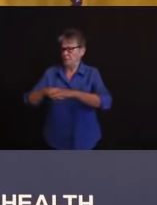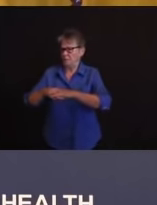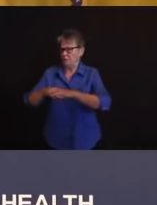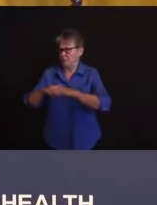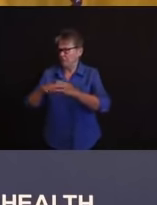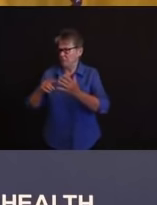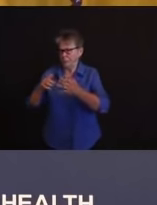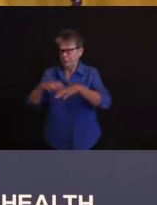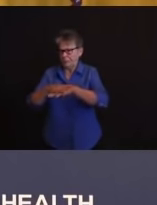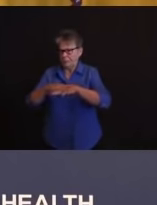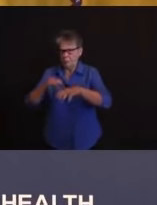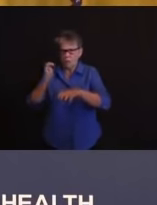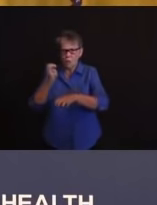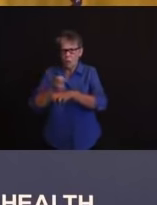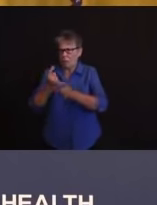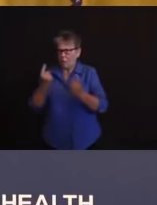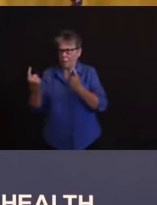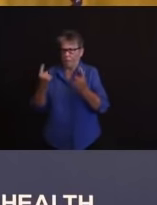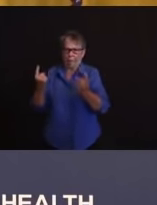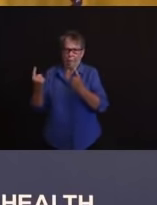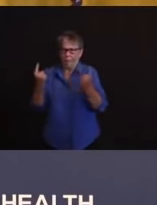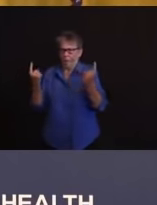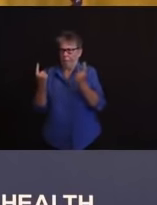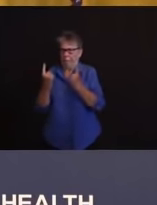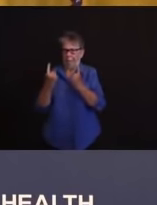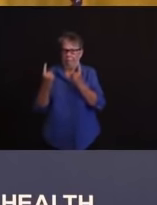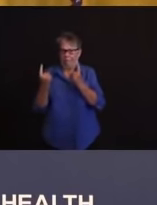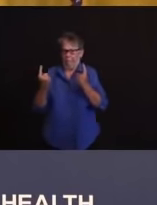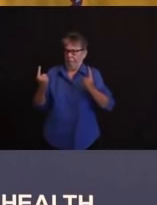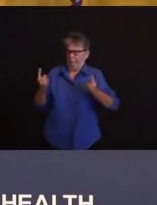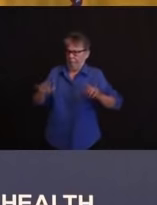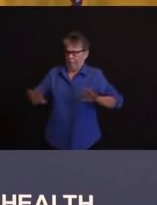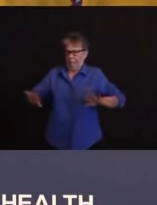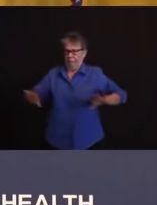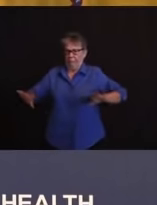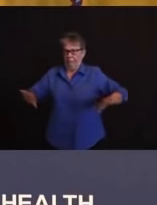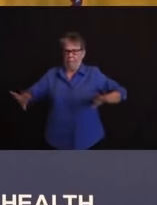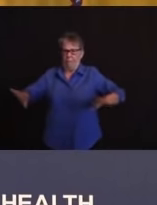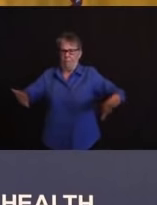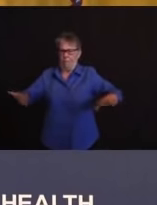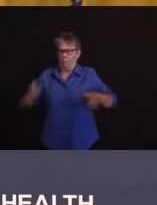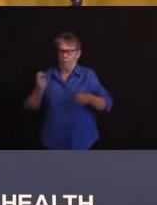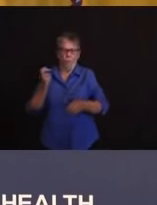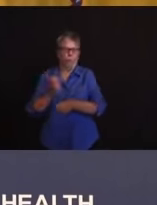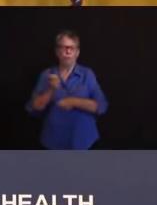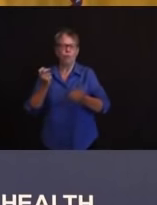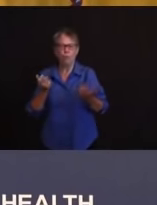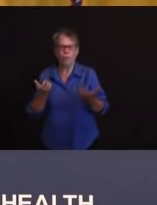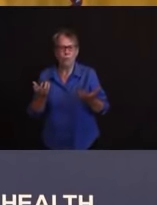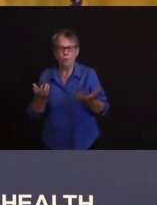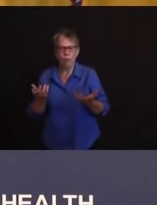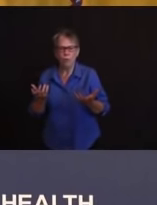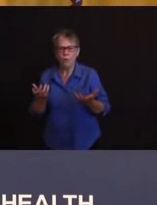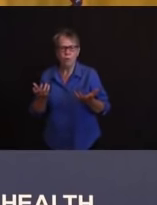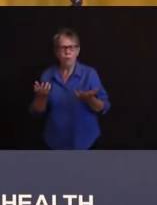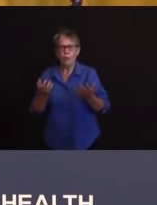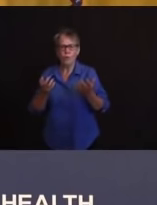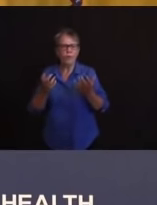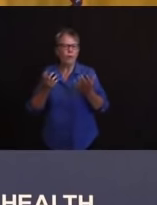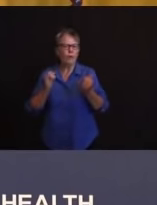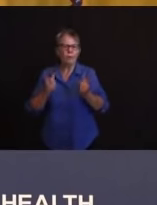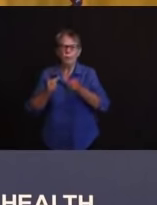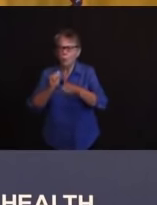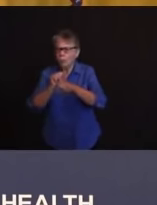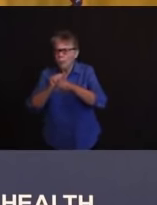plot of real estate. So, and again, we continue to work with the county leadership and the